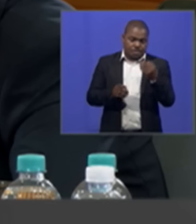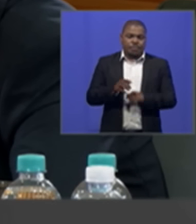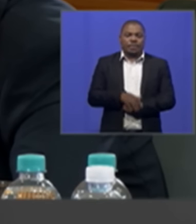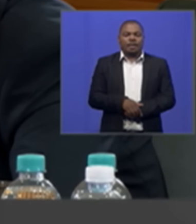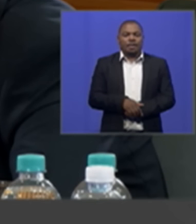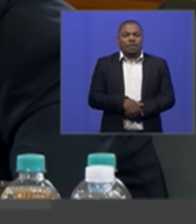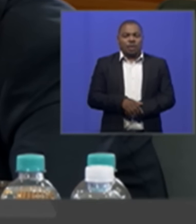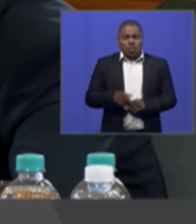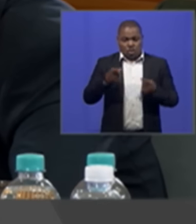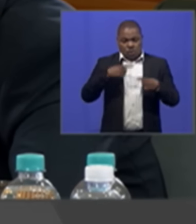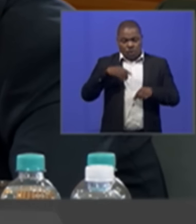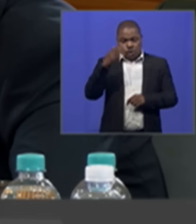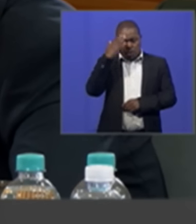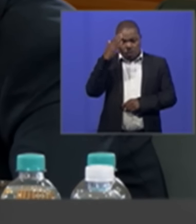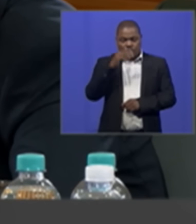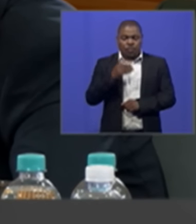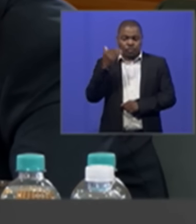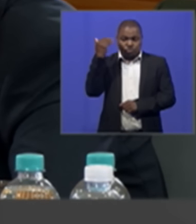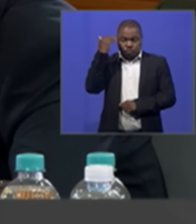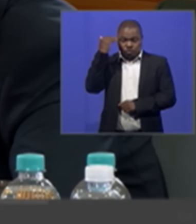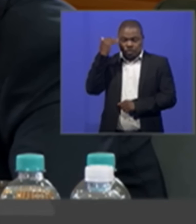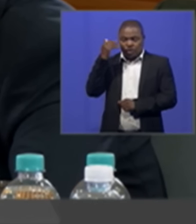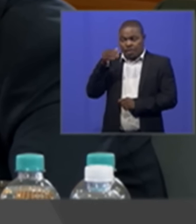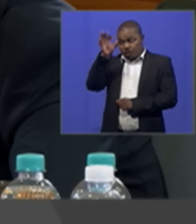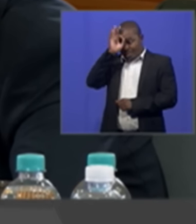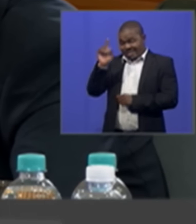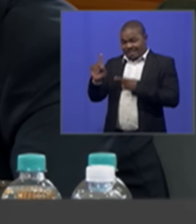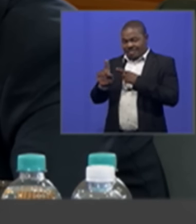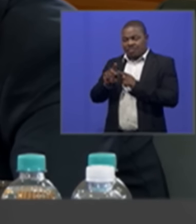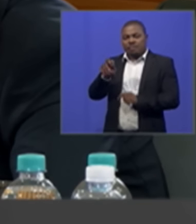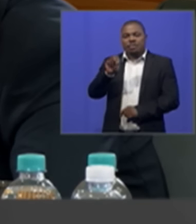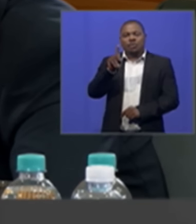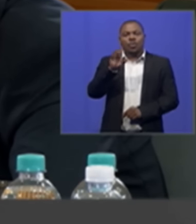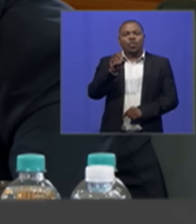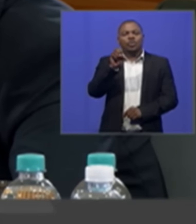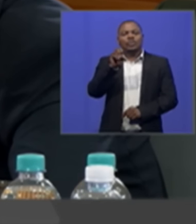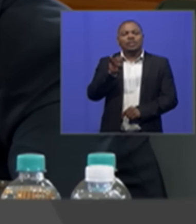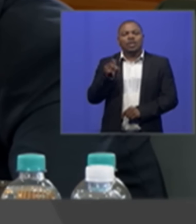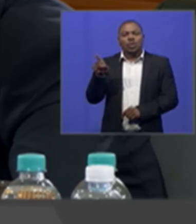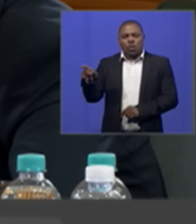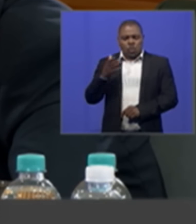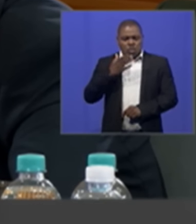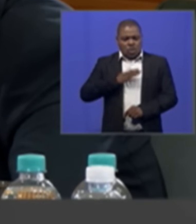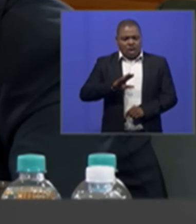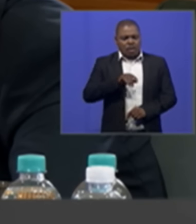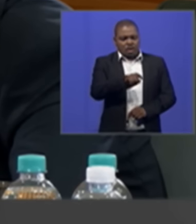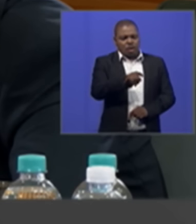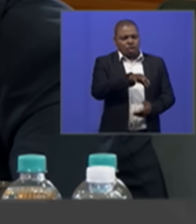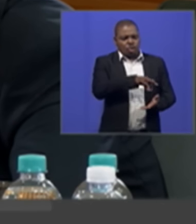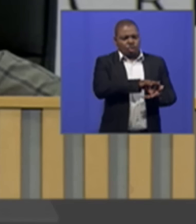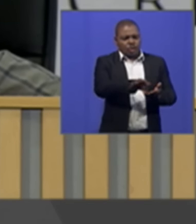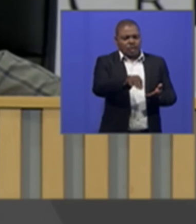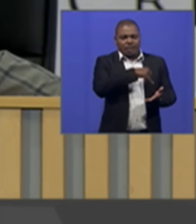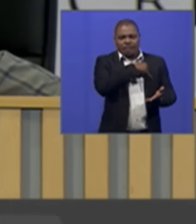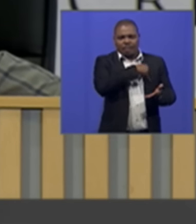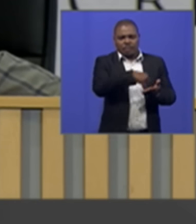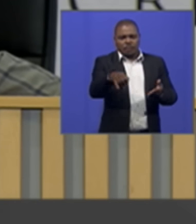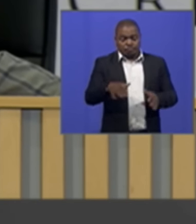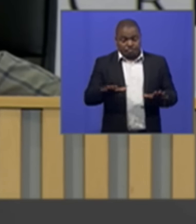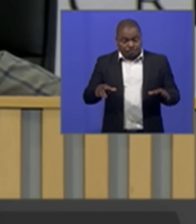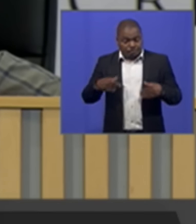And there we know that Sergeant Nkosi has been asked to get the award cancelled. Which is something I know